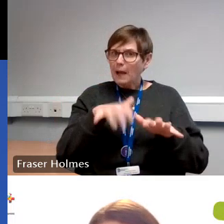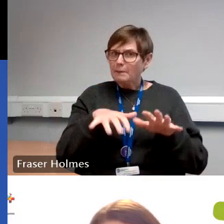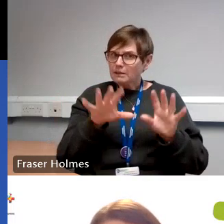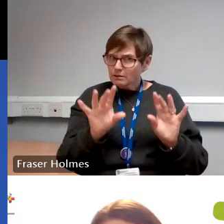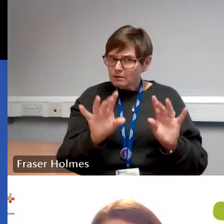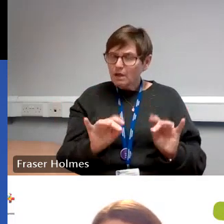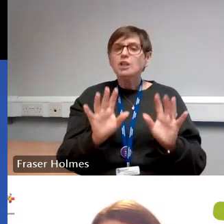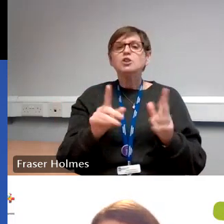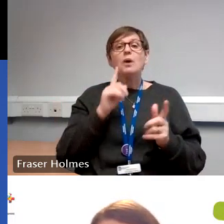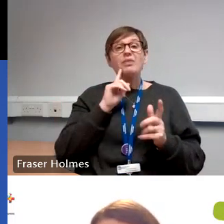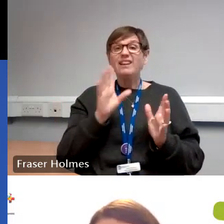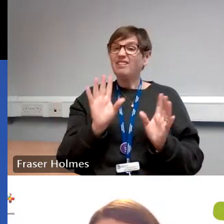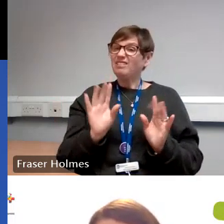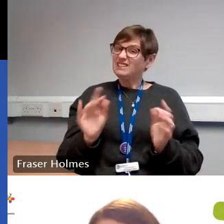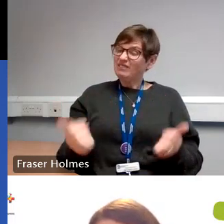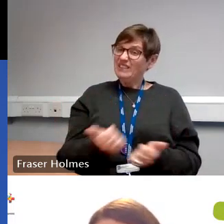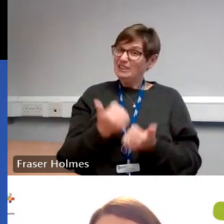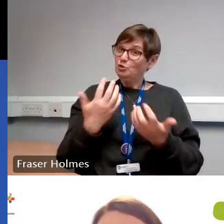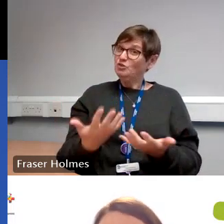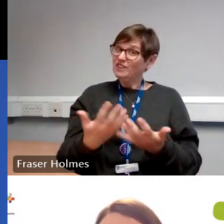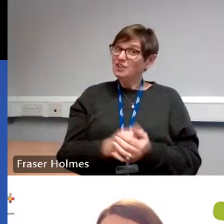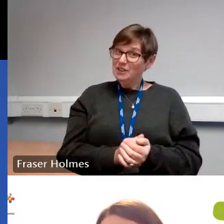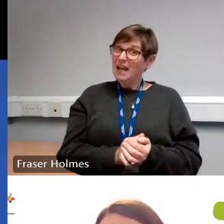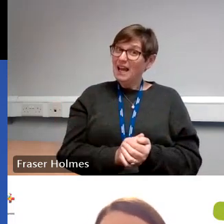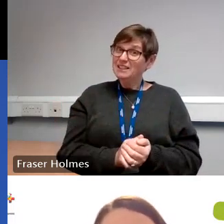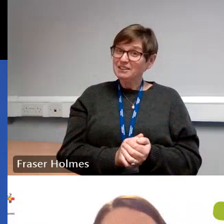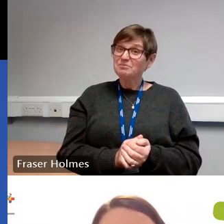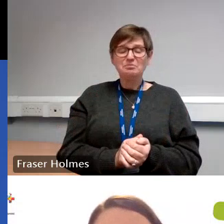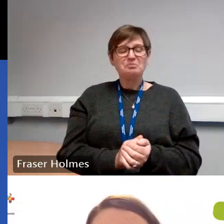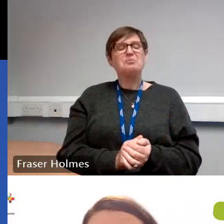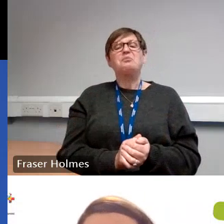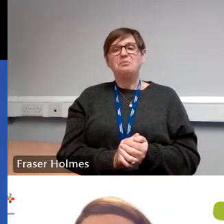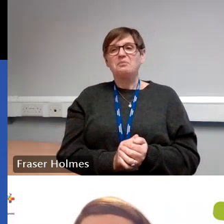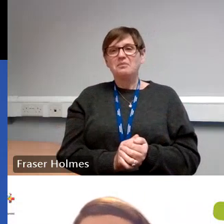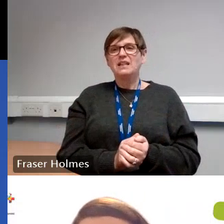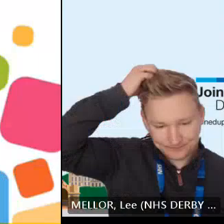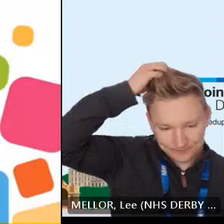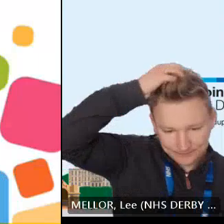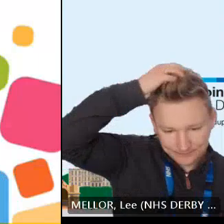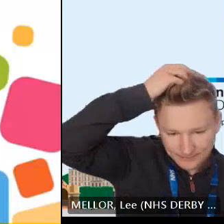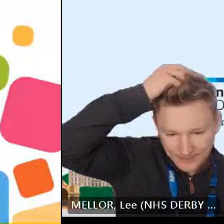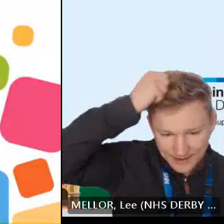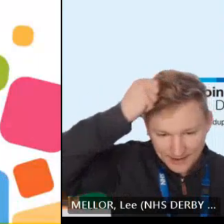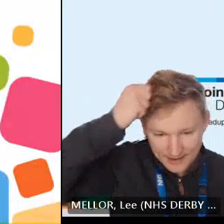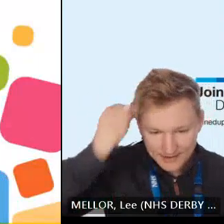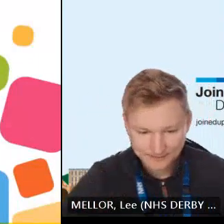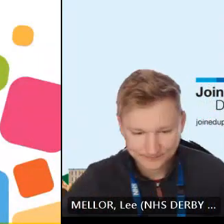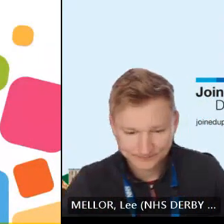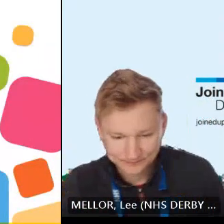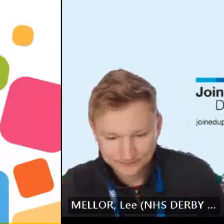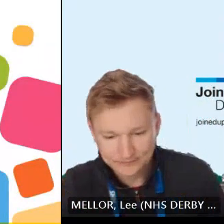think that concludes our session today. Yeah, So brilliant. I'll stop sharing my screen.